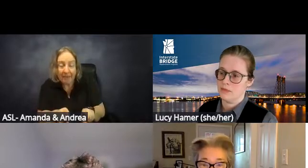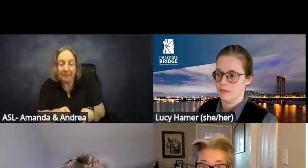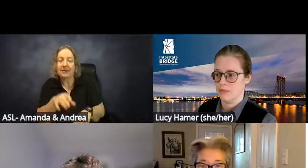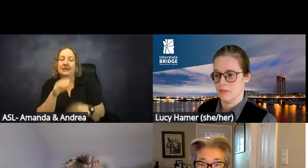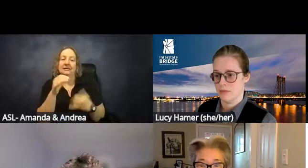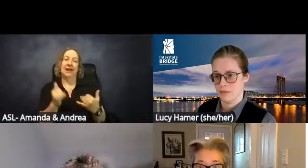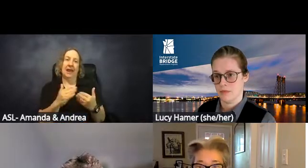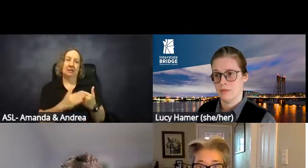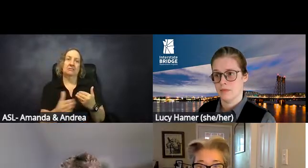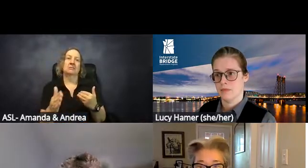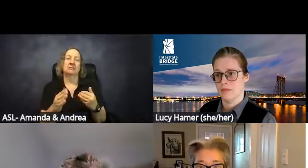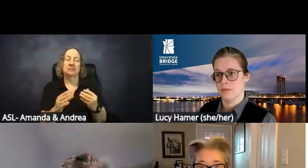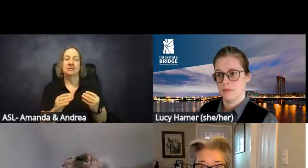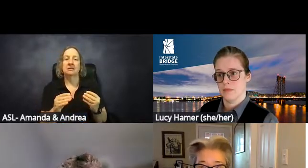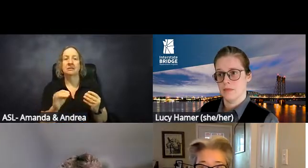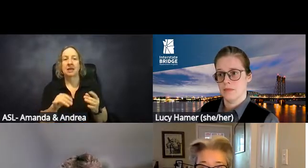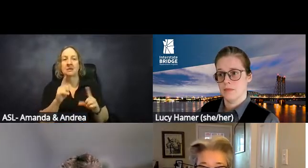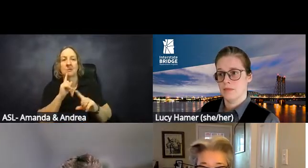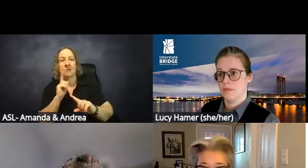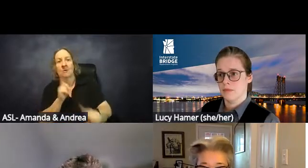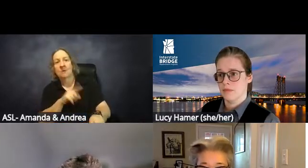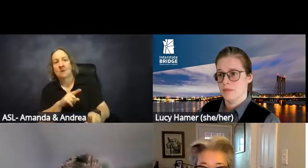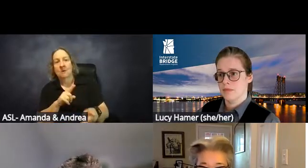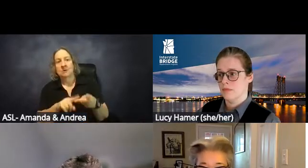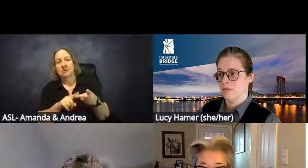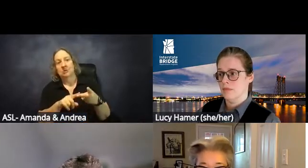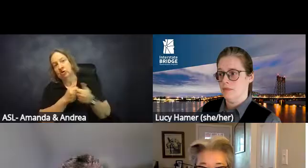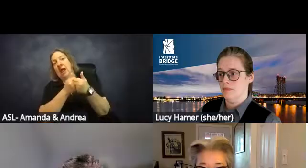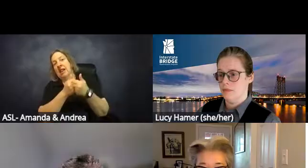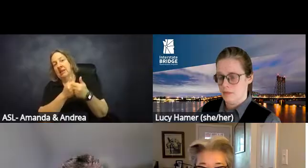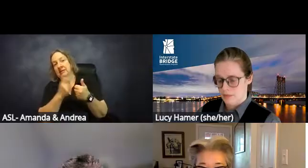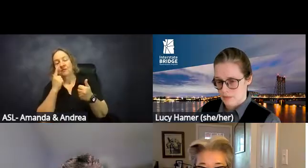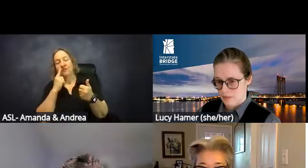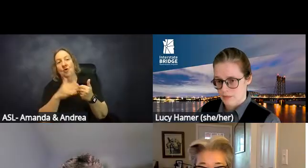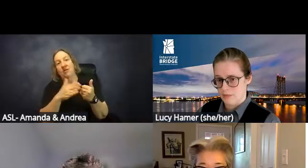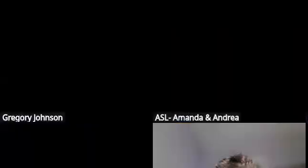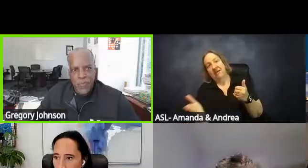the charge and the challenge of this next